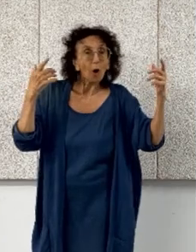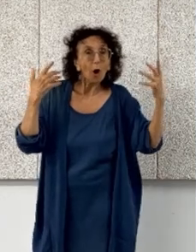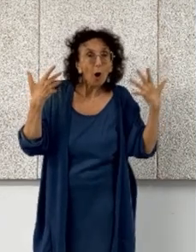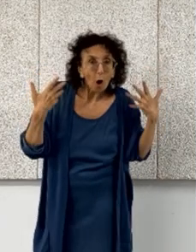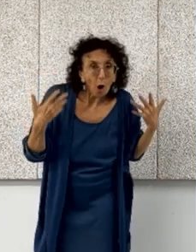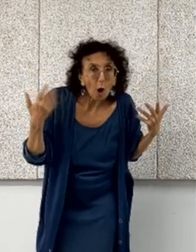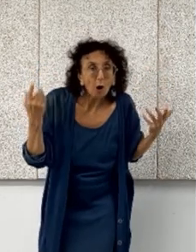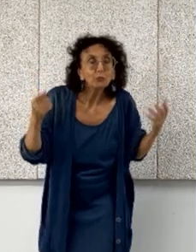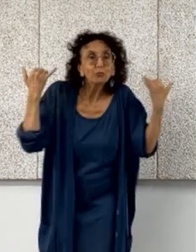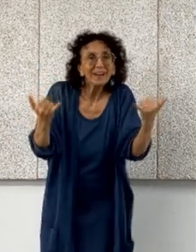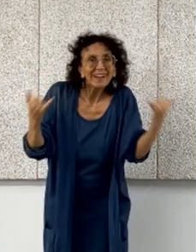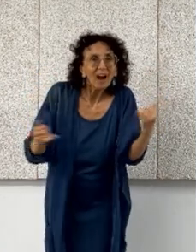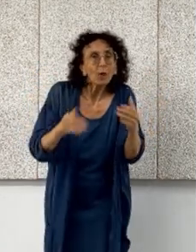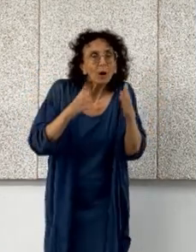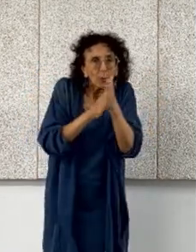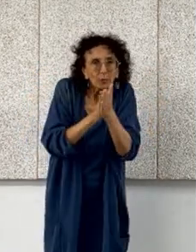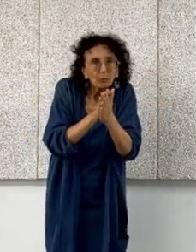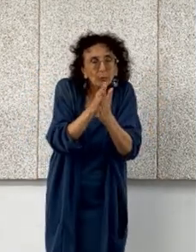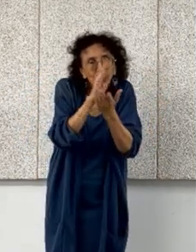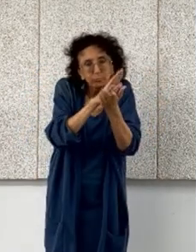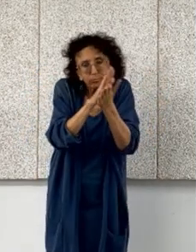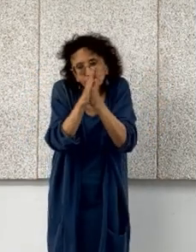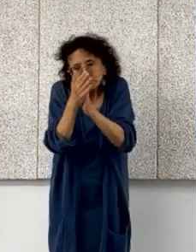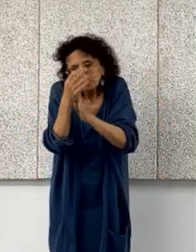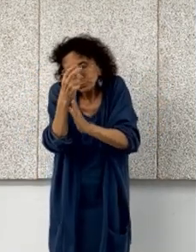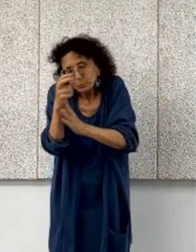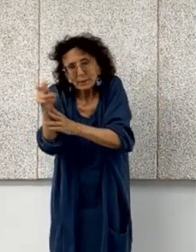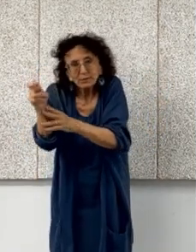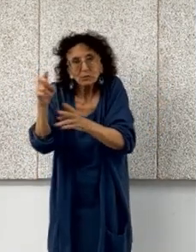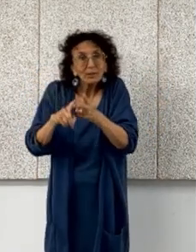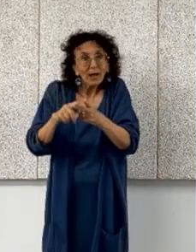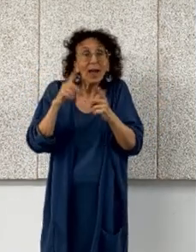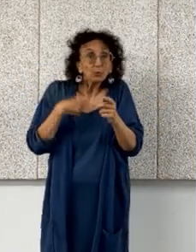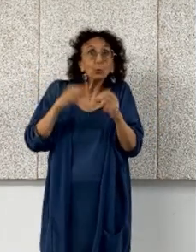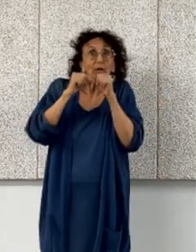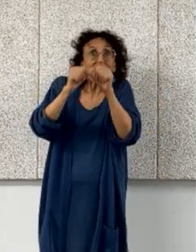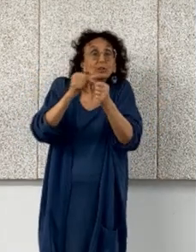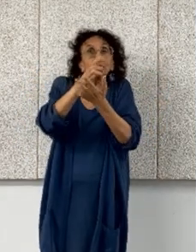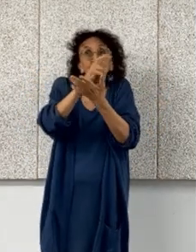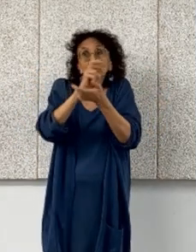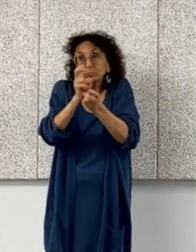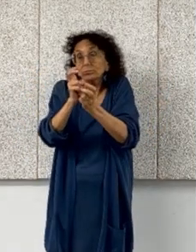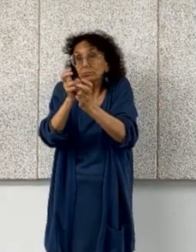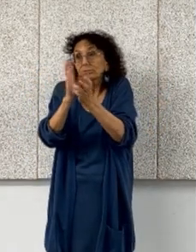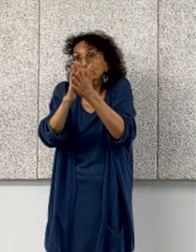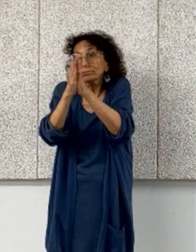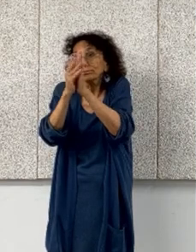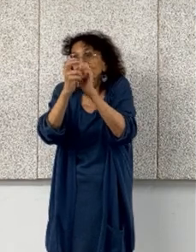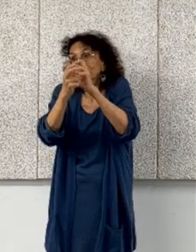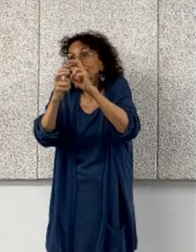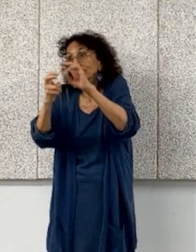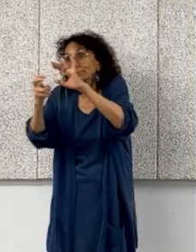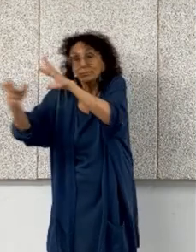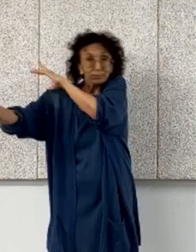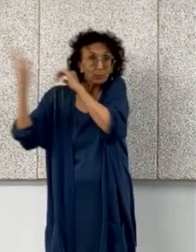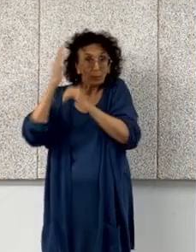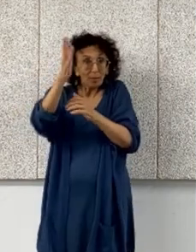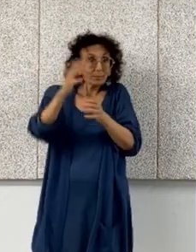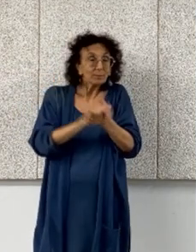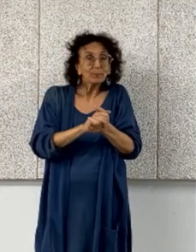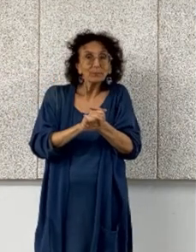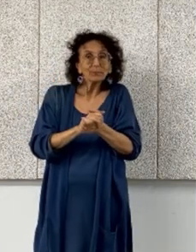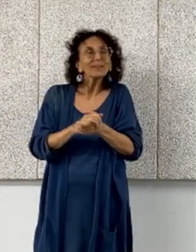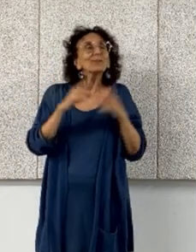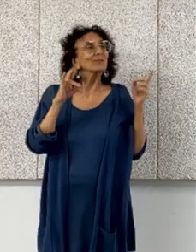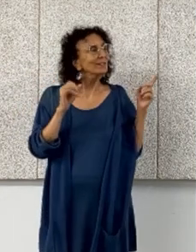transitioned. Want you to know. I really love that. We couldn't have planned that. That's really beautiful. So with that